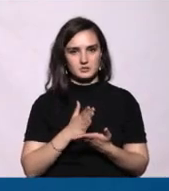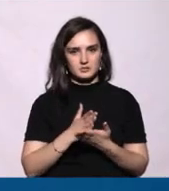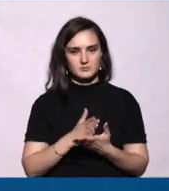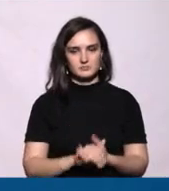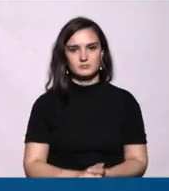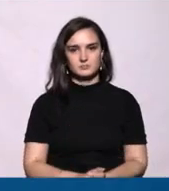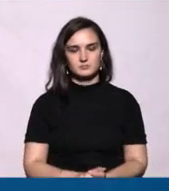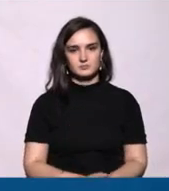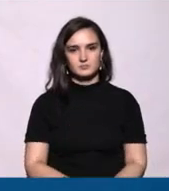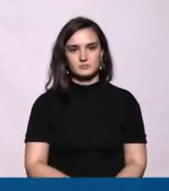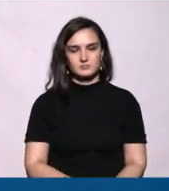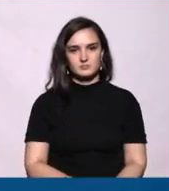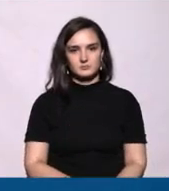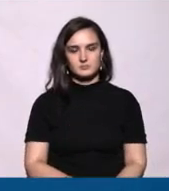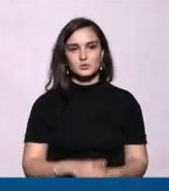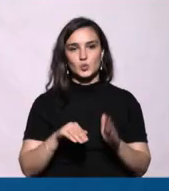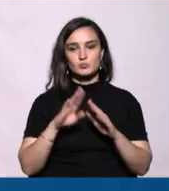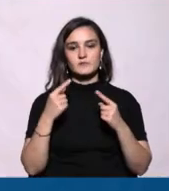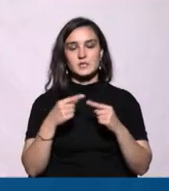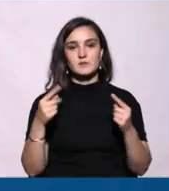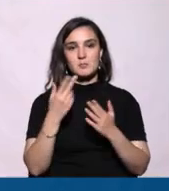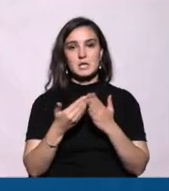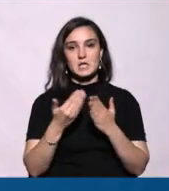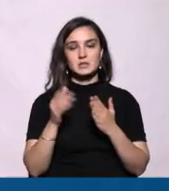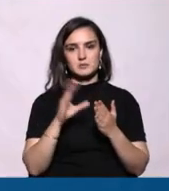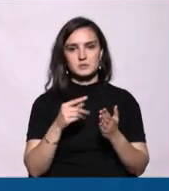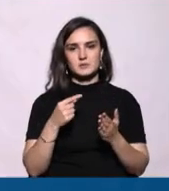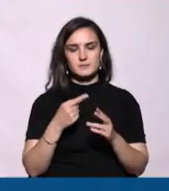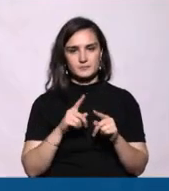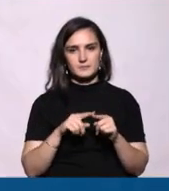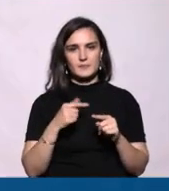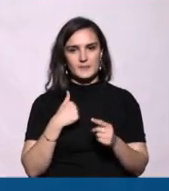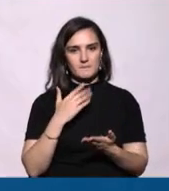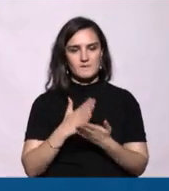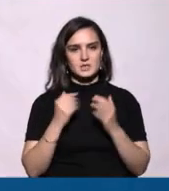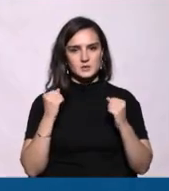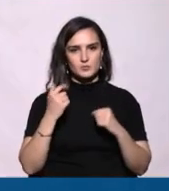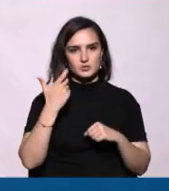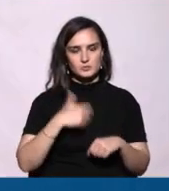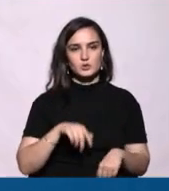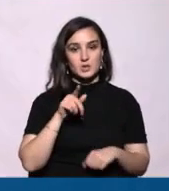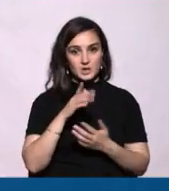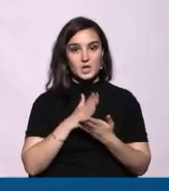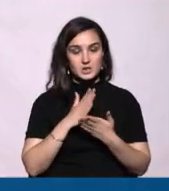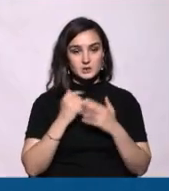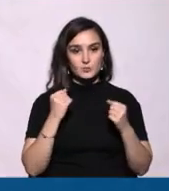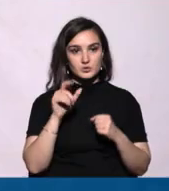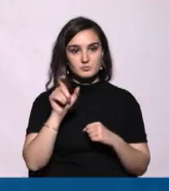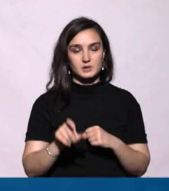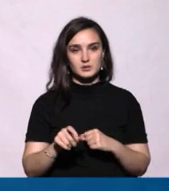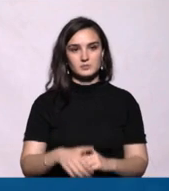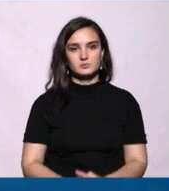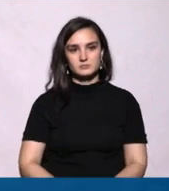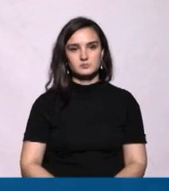And, for a few more examples. Am I a sportsman? Are you a sportsman?